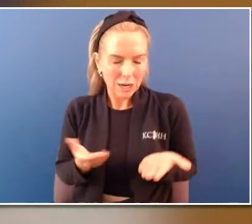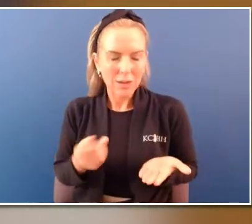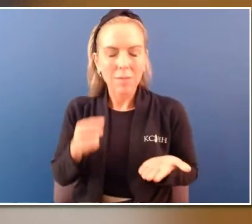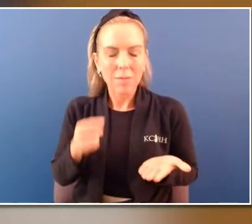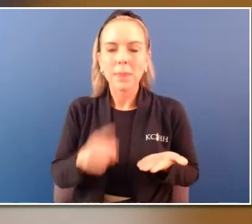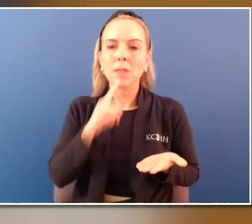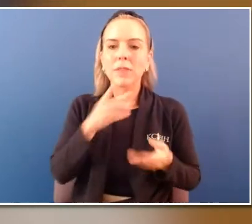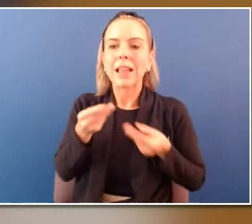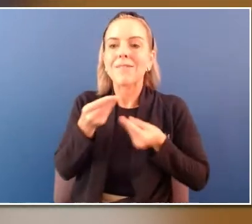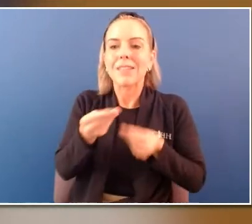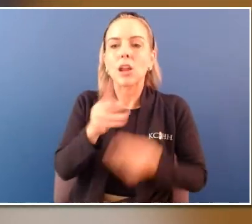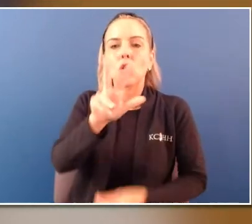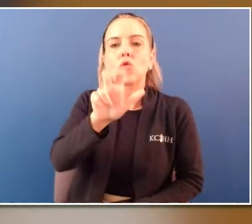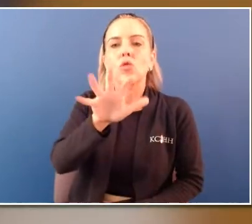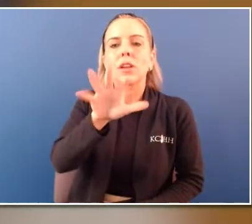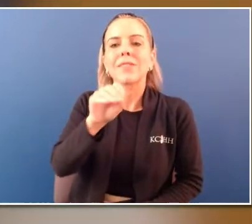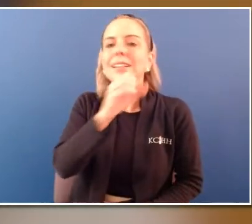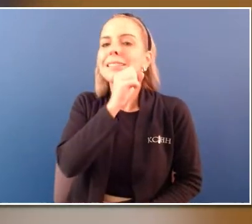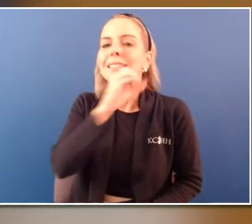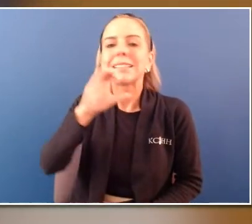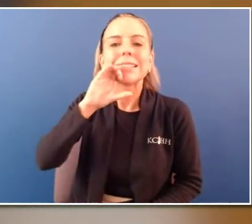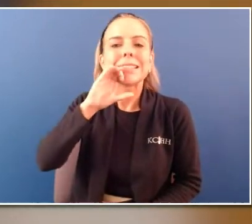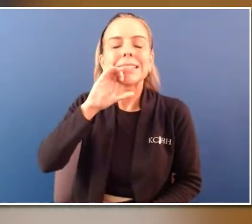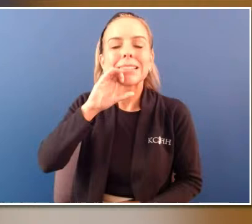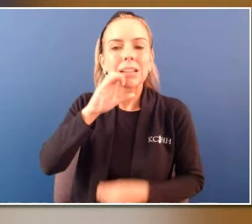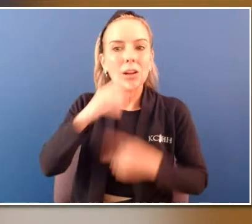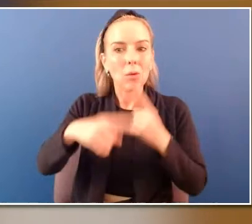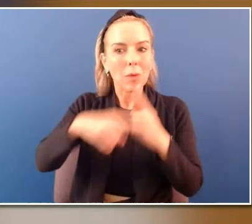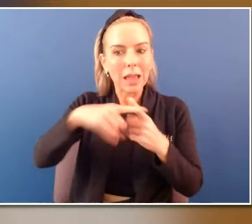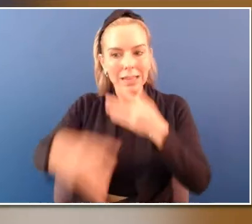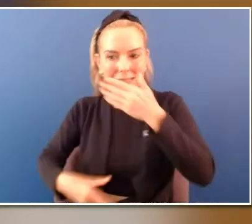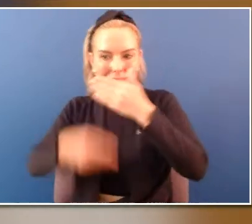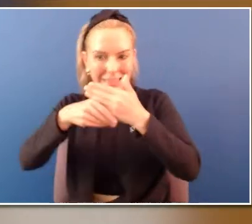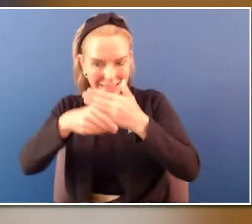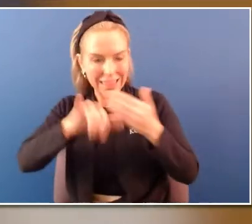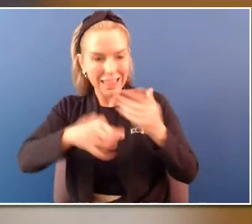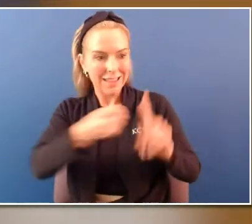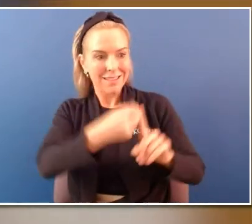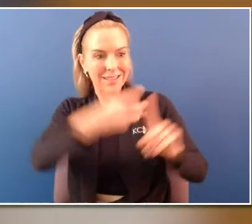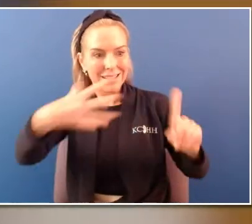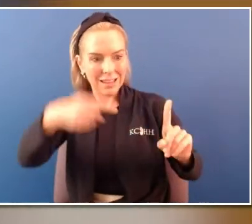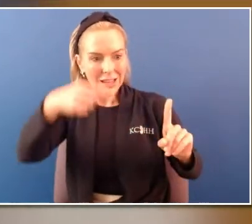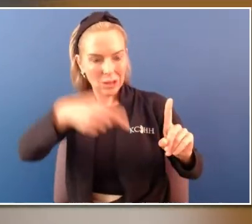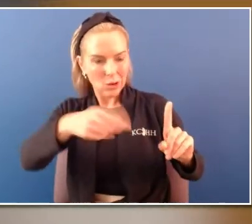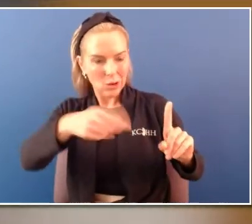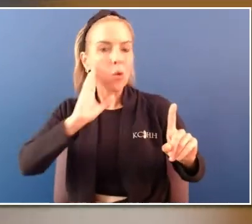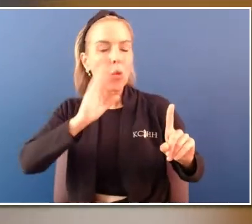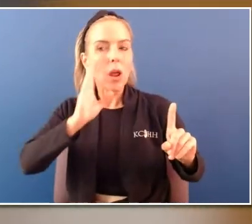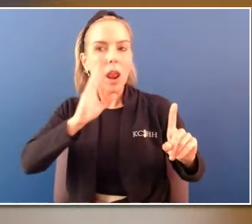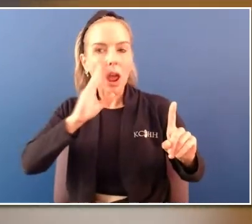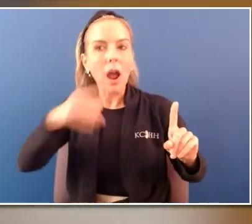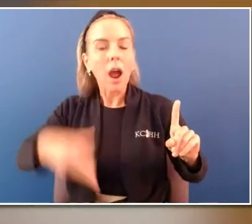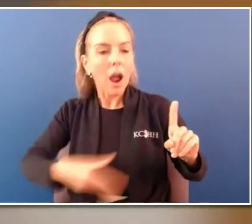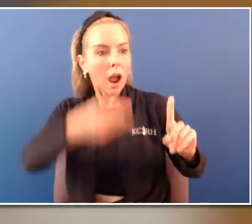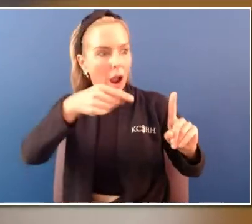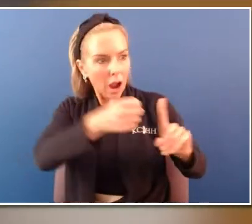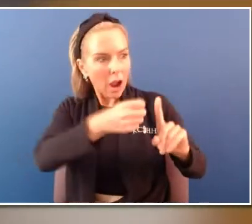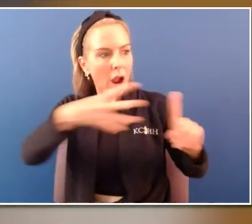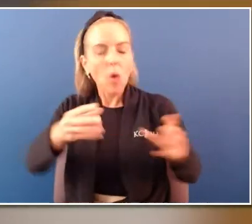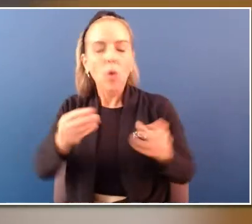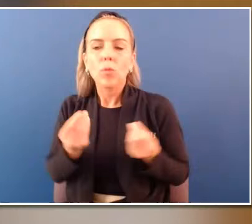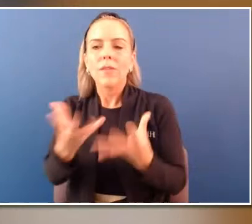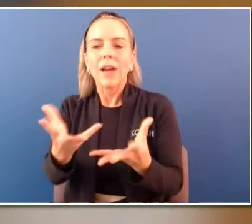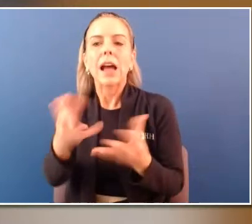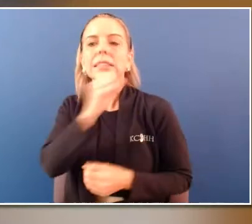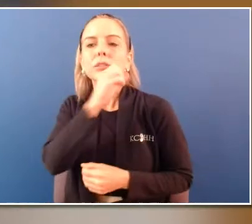300 seniors. This addition to the Y is also going to allow for senior classes and serve a need of